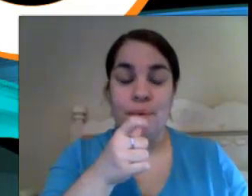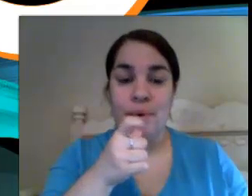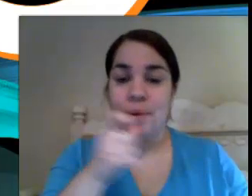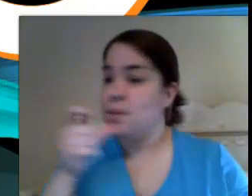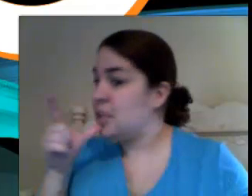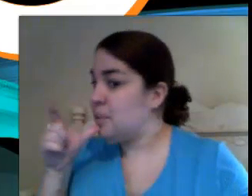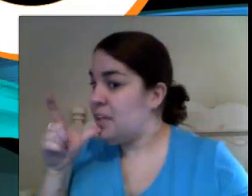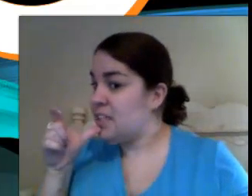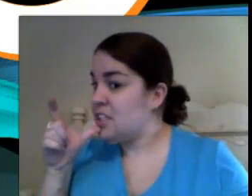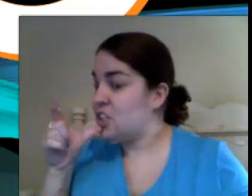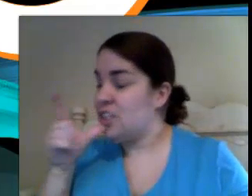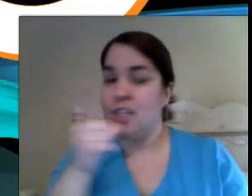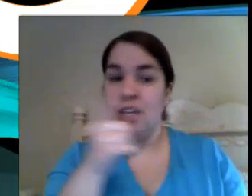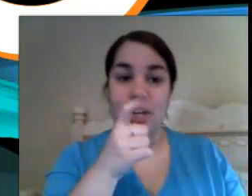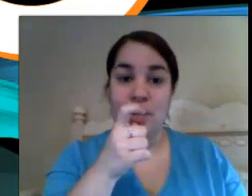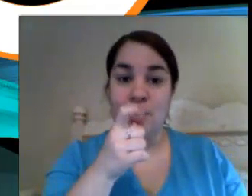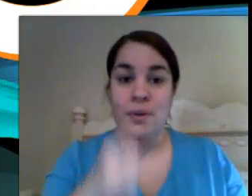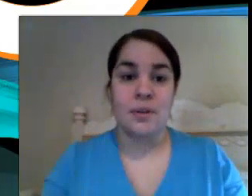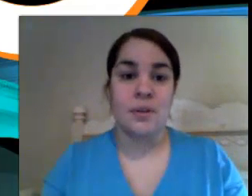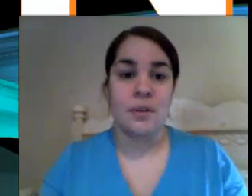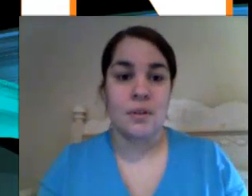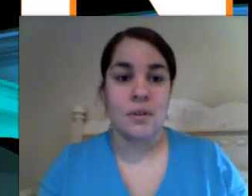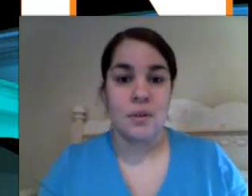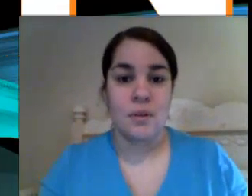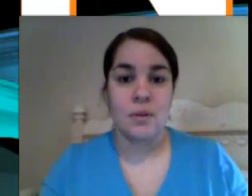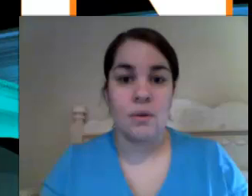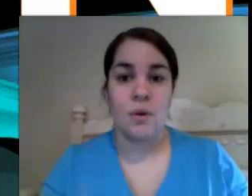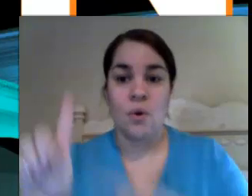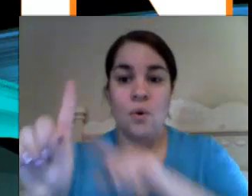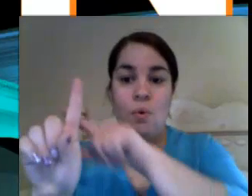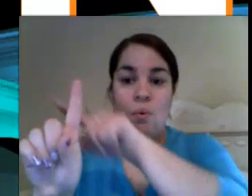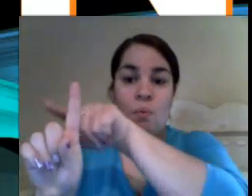Who? So you're putting it to your chin. Who?